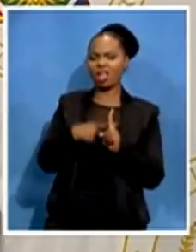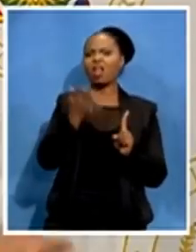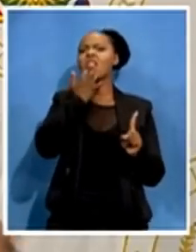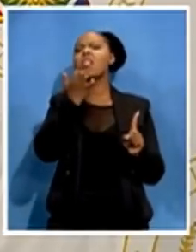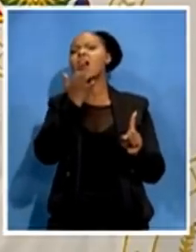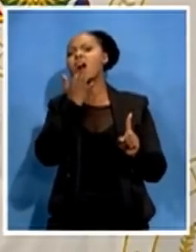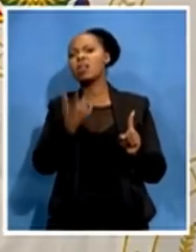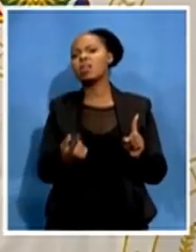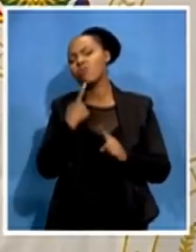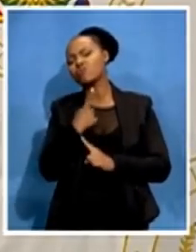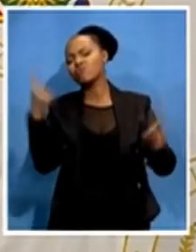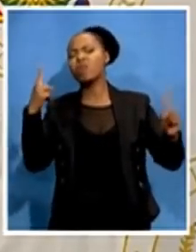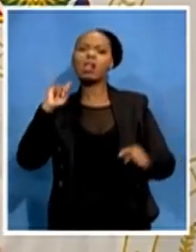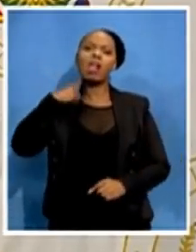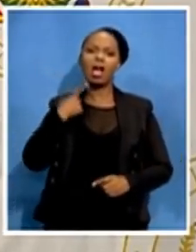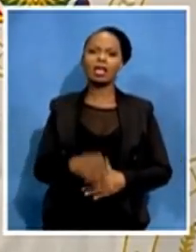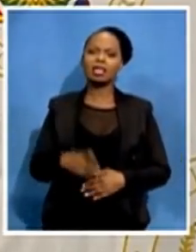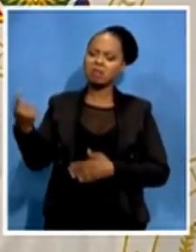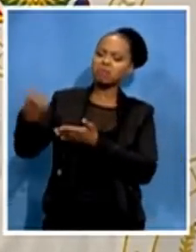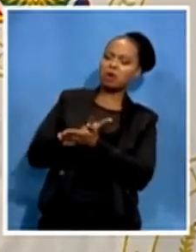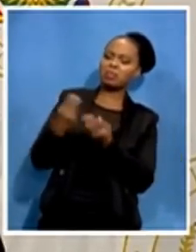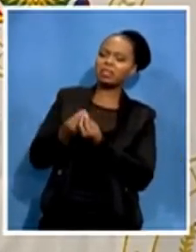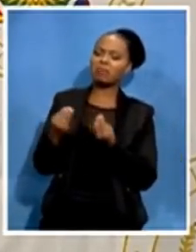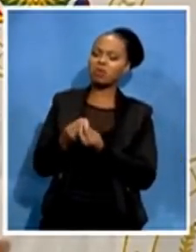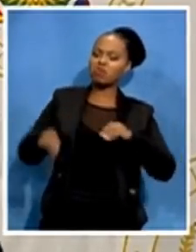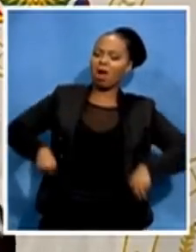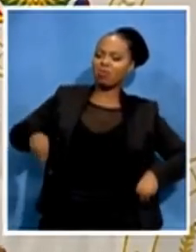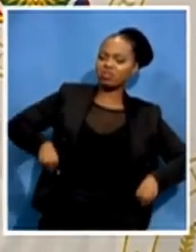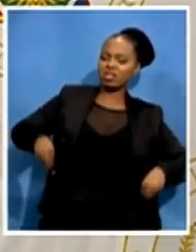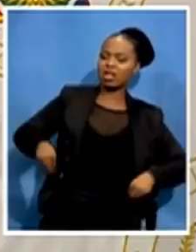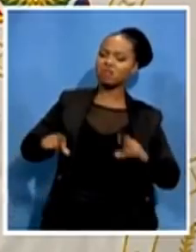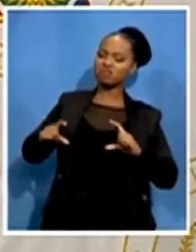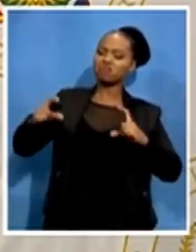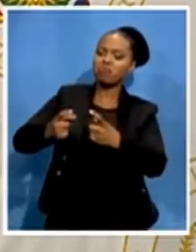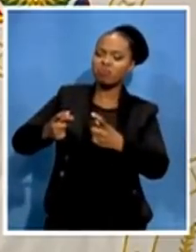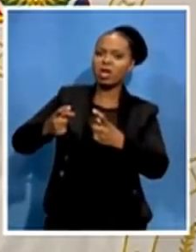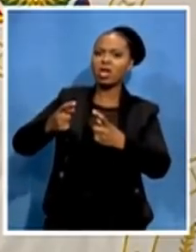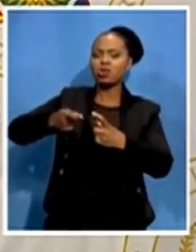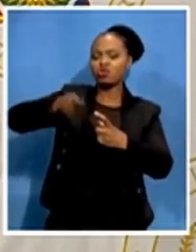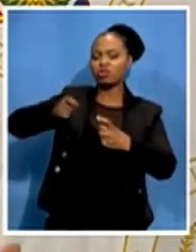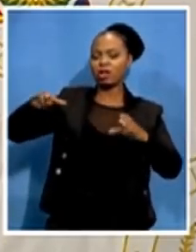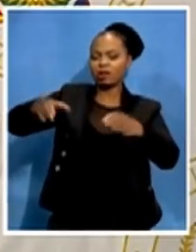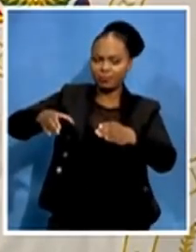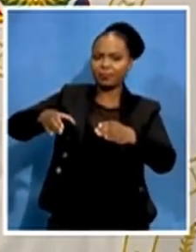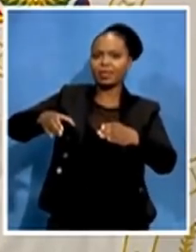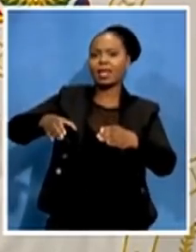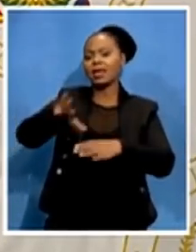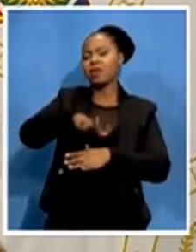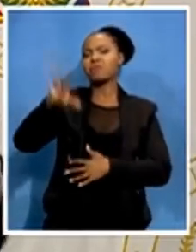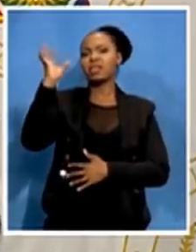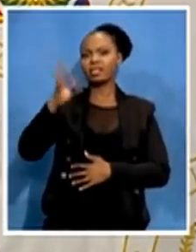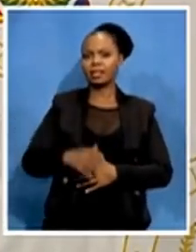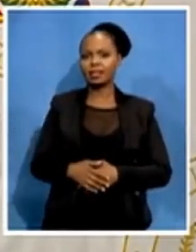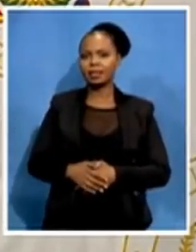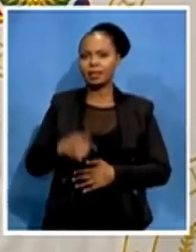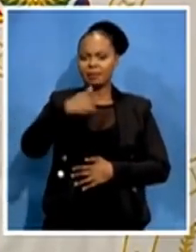me about corruption in the judiciary in the Free State. I addressed that during the judicial accountability report. He said, it's a lie.